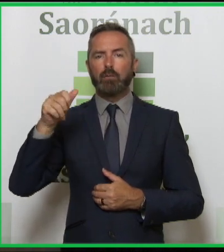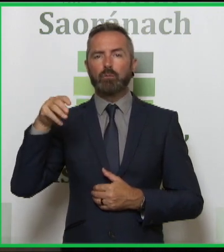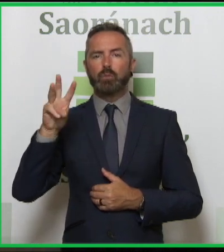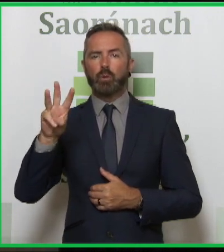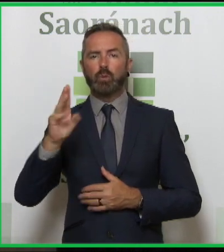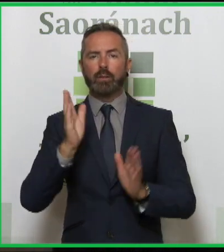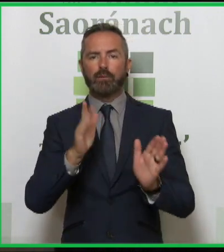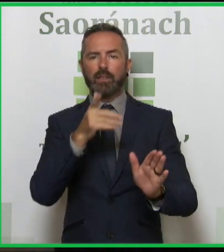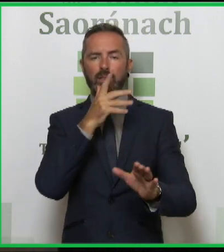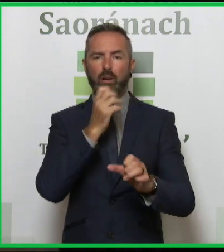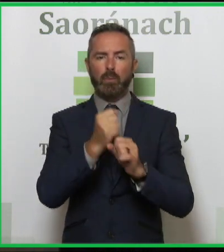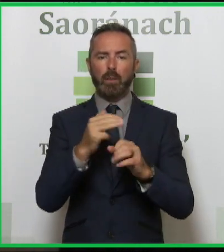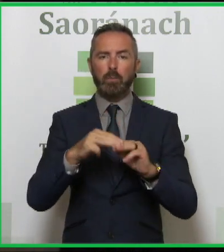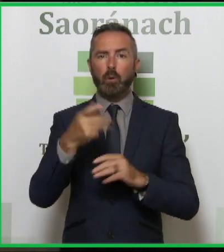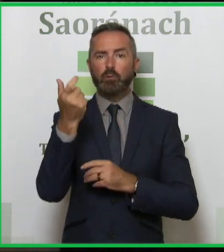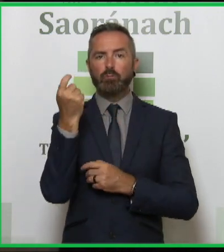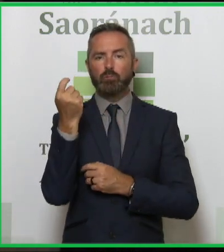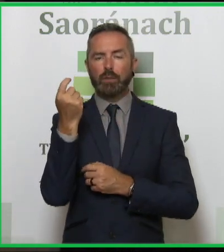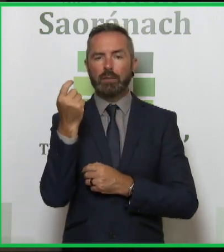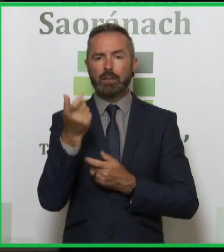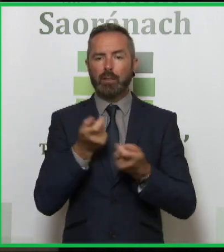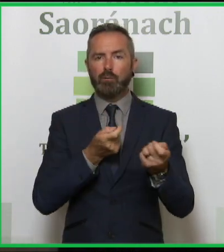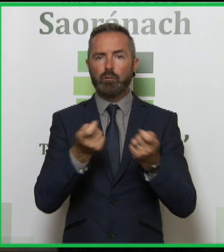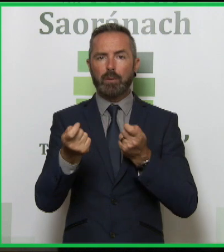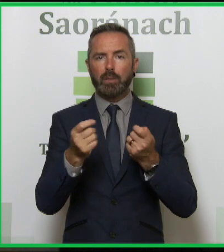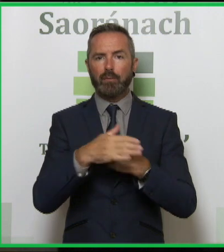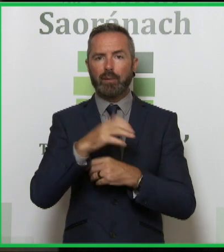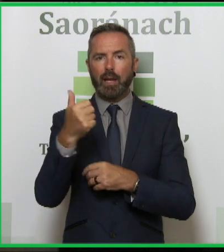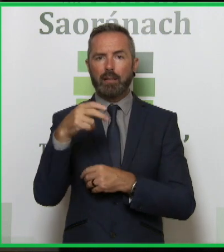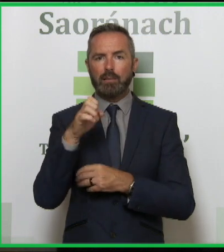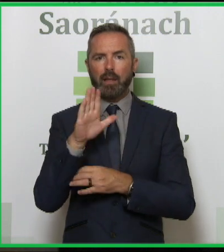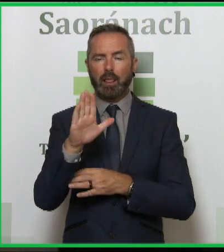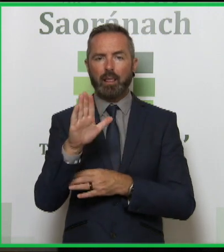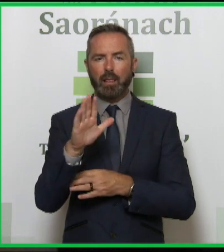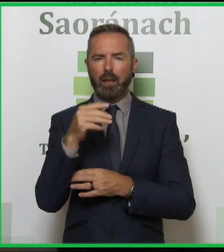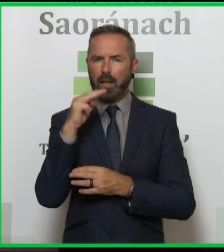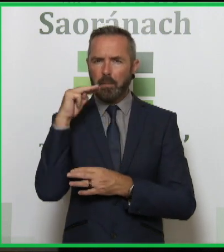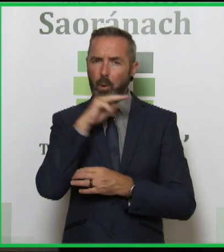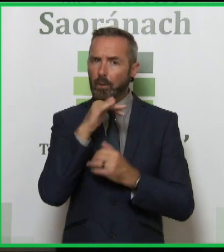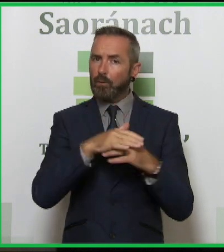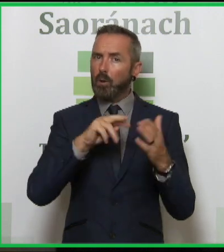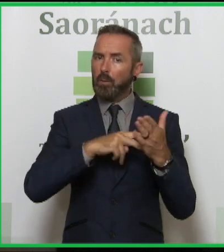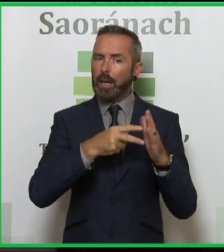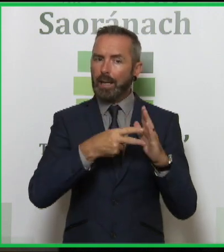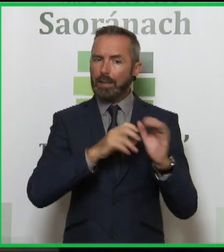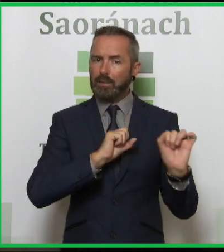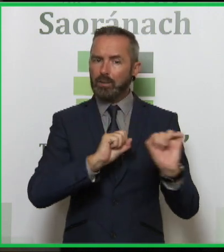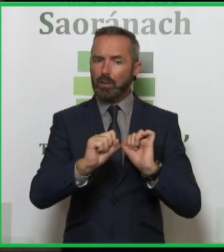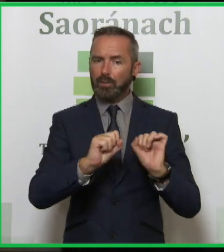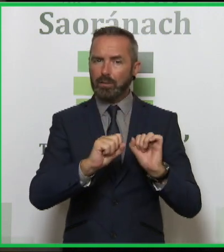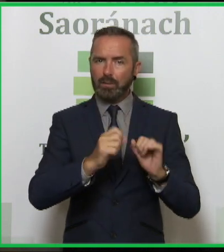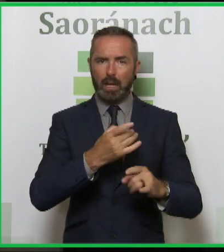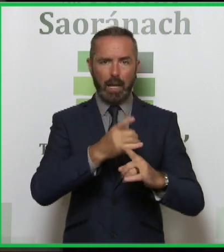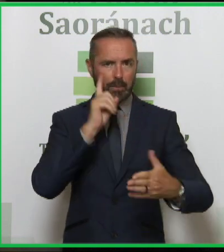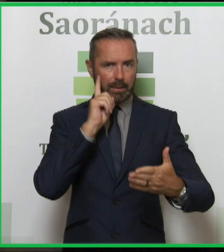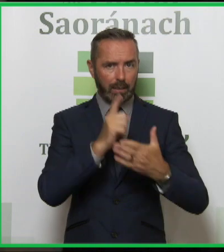the latest treatment demand data. And this is essential in planning services and deciding what types of treatment